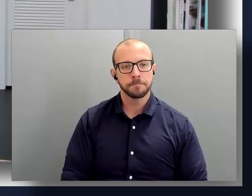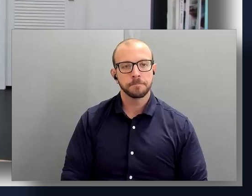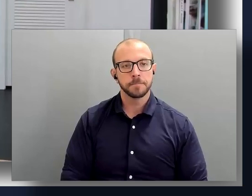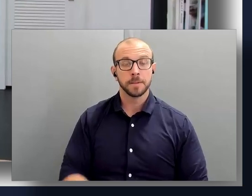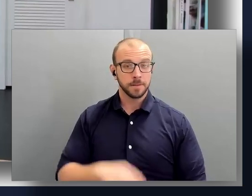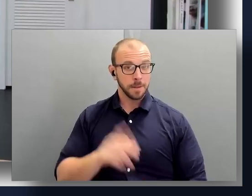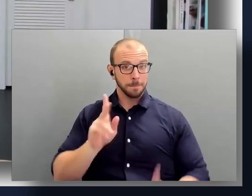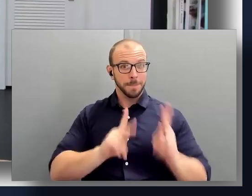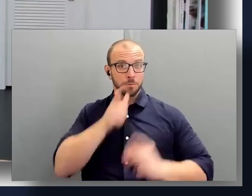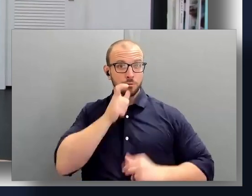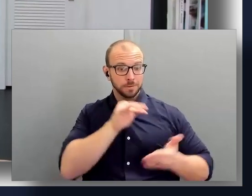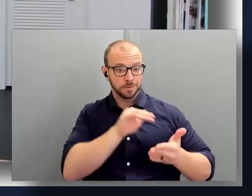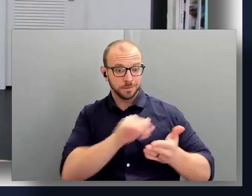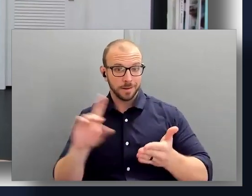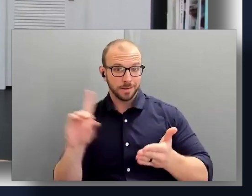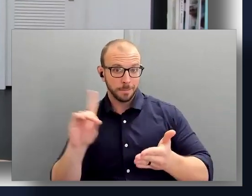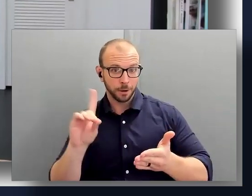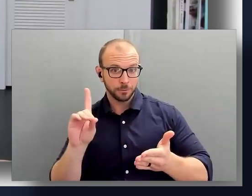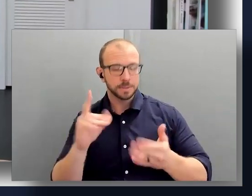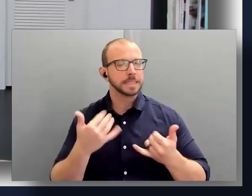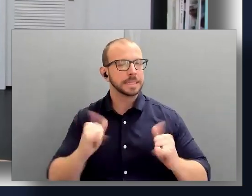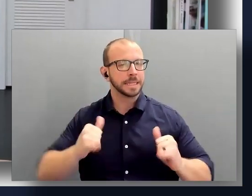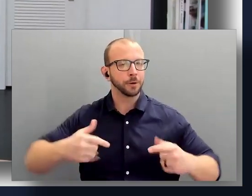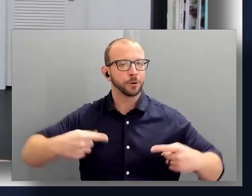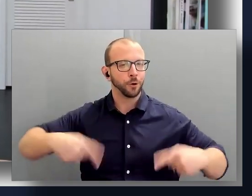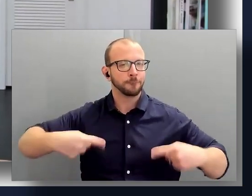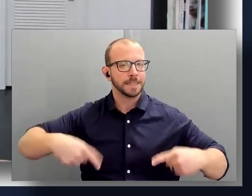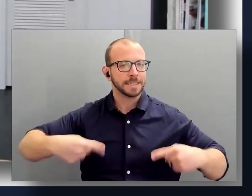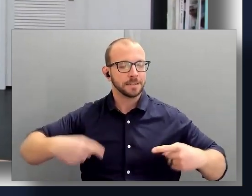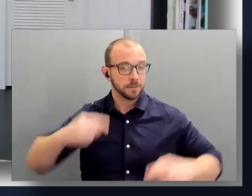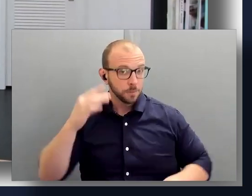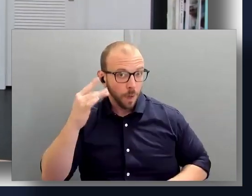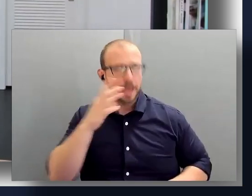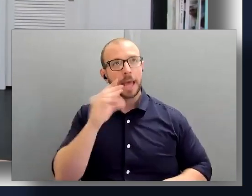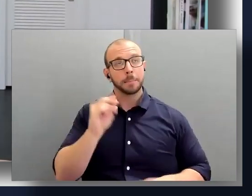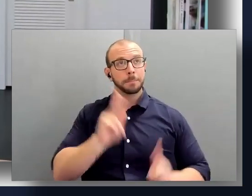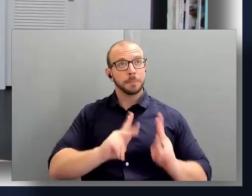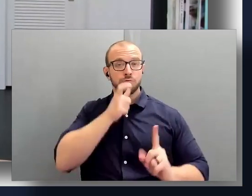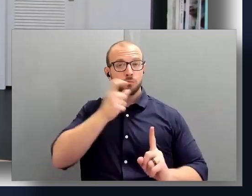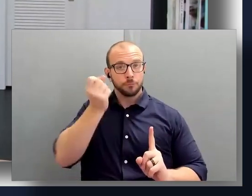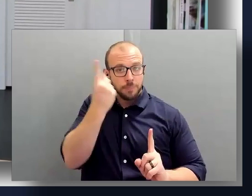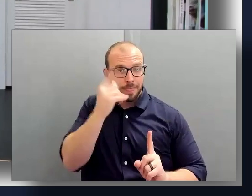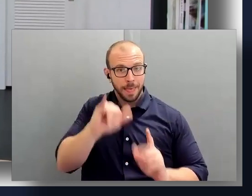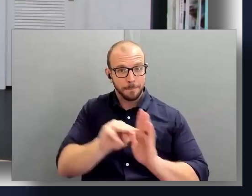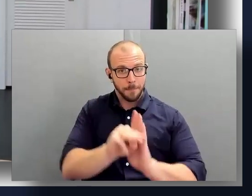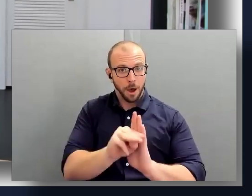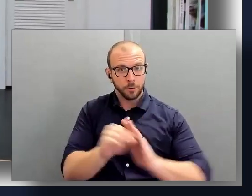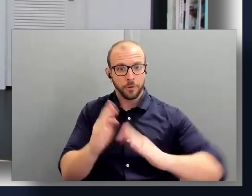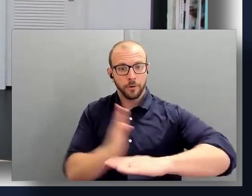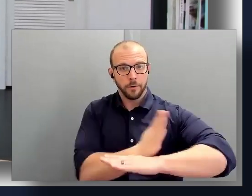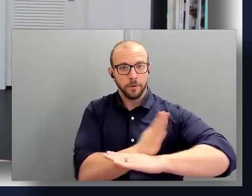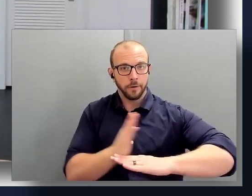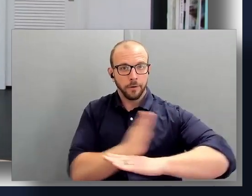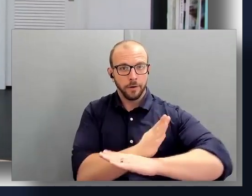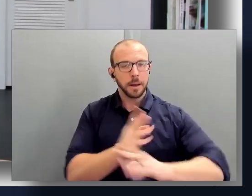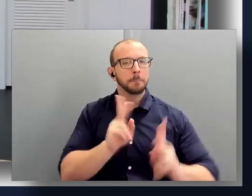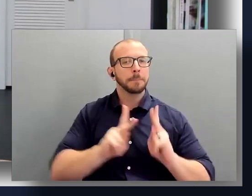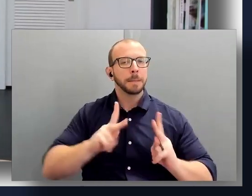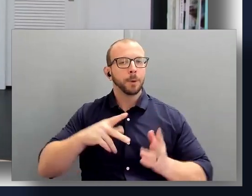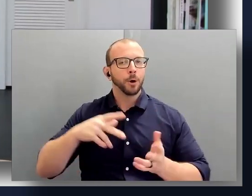who study democracy nervous, however, and what makes people nervous who understand this